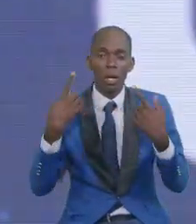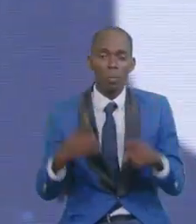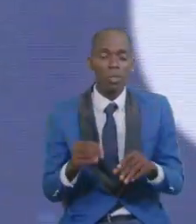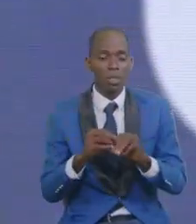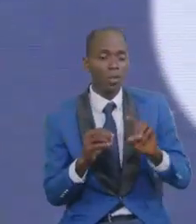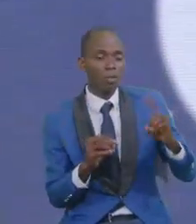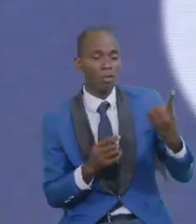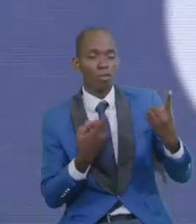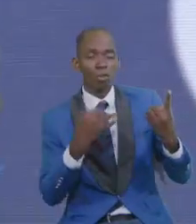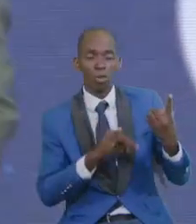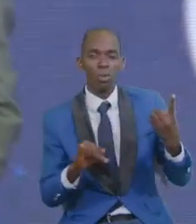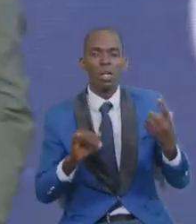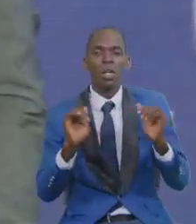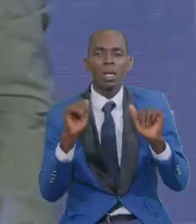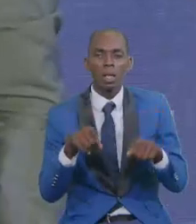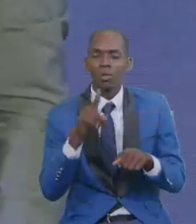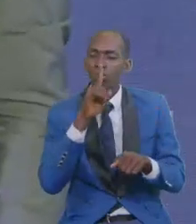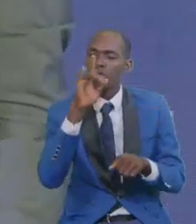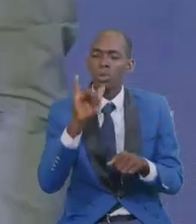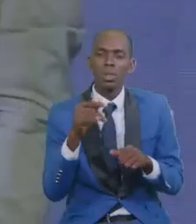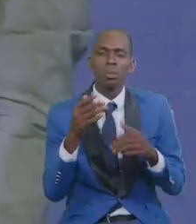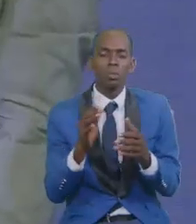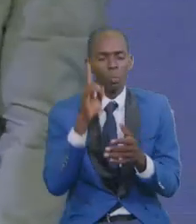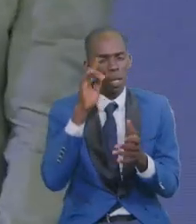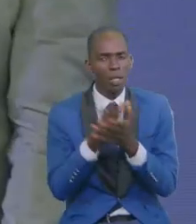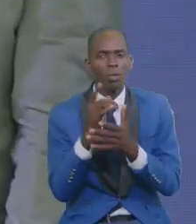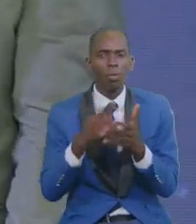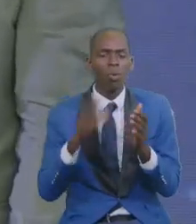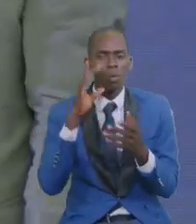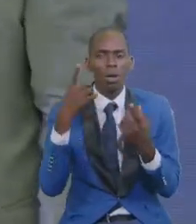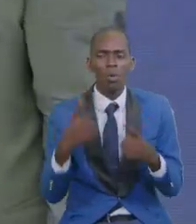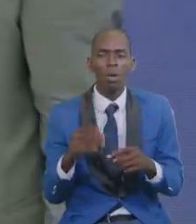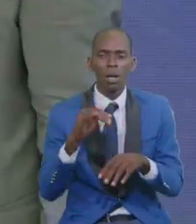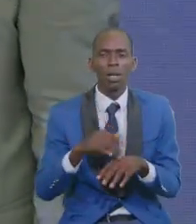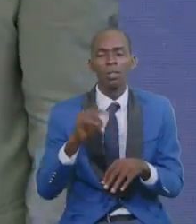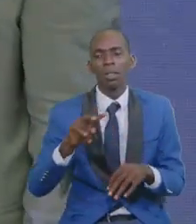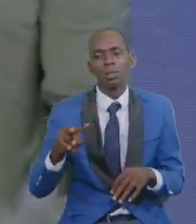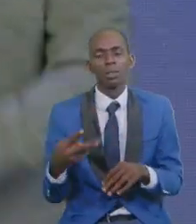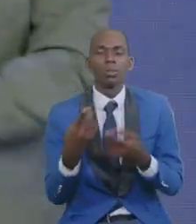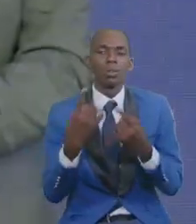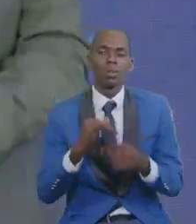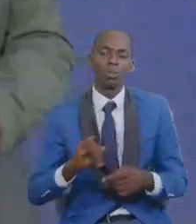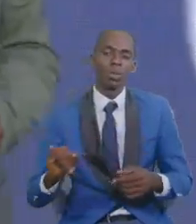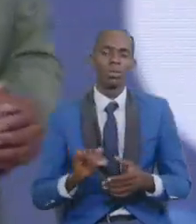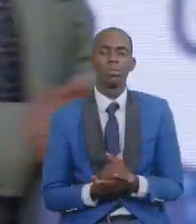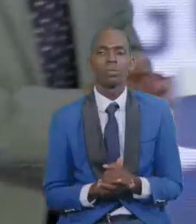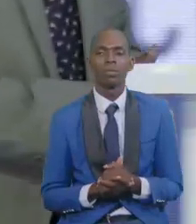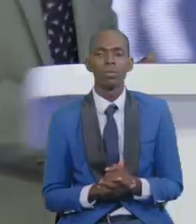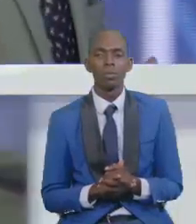truly believe what is going to happen at the second coming?